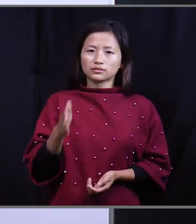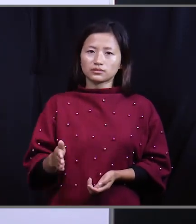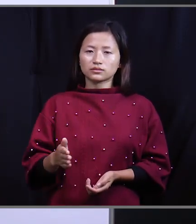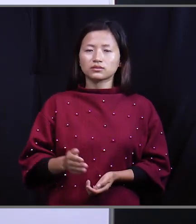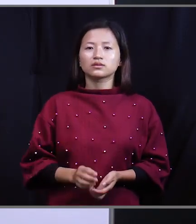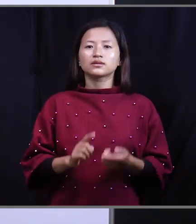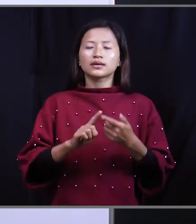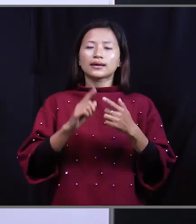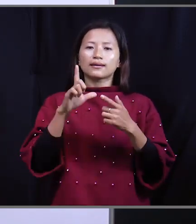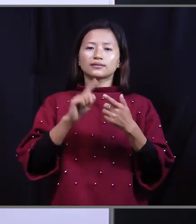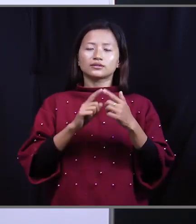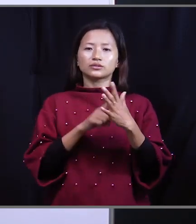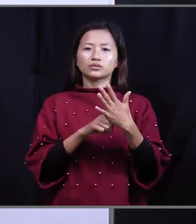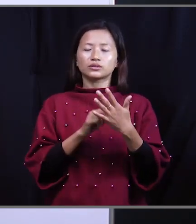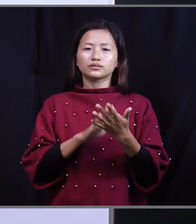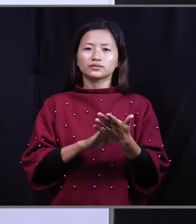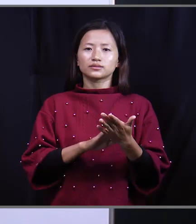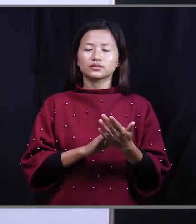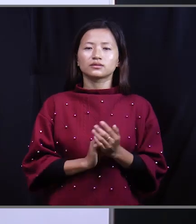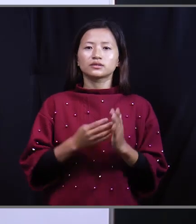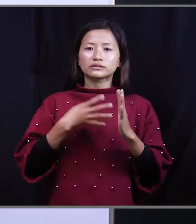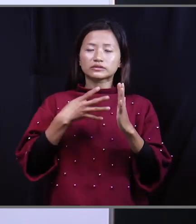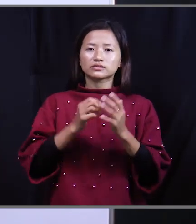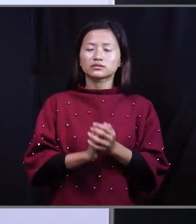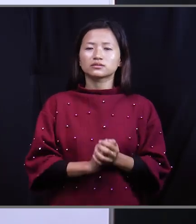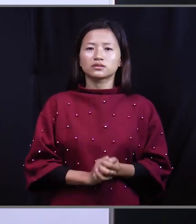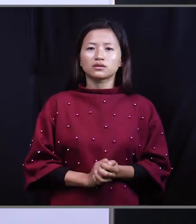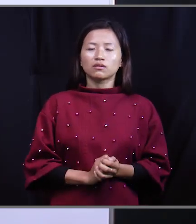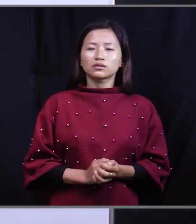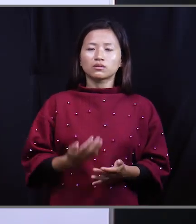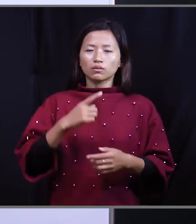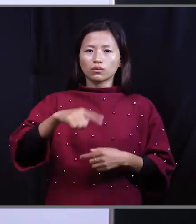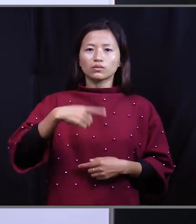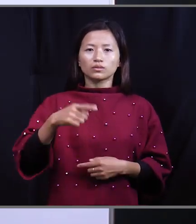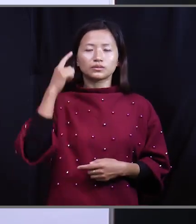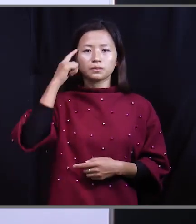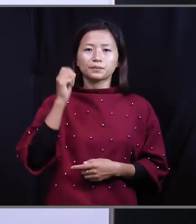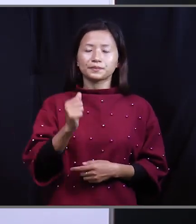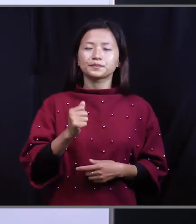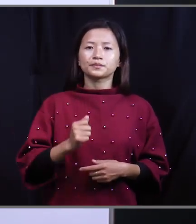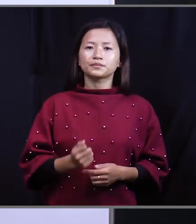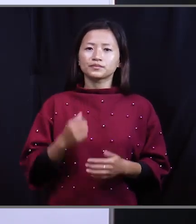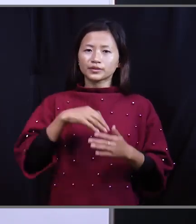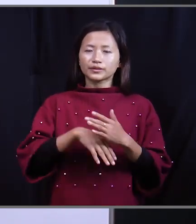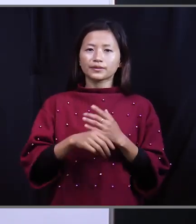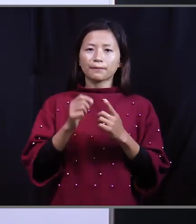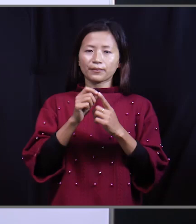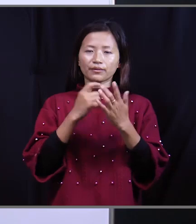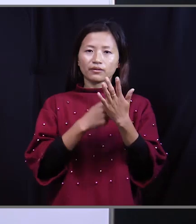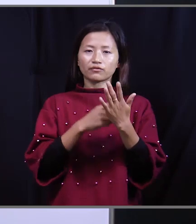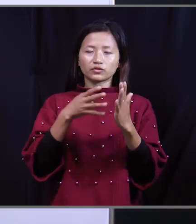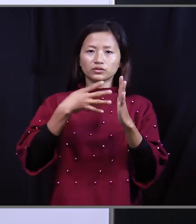leptonin stage, what you will observe is that nucleolus is still present. And always remember, okay, in prophase 1,